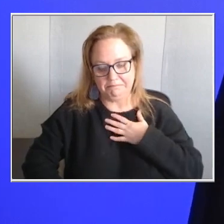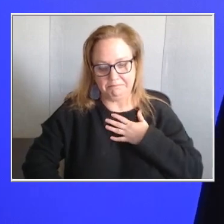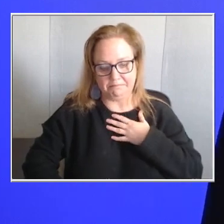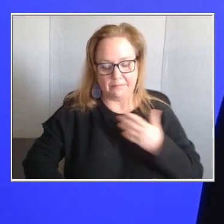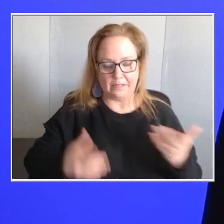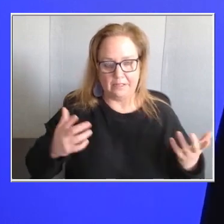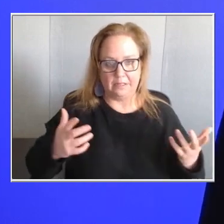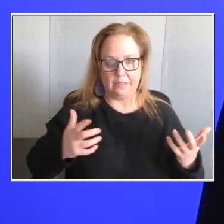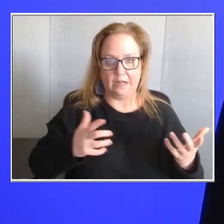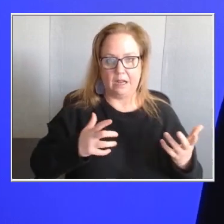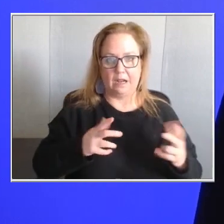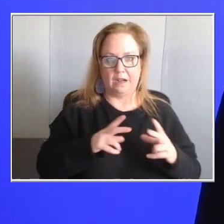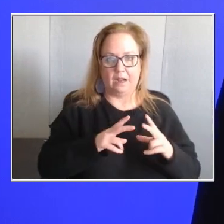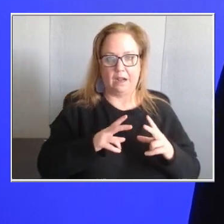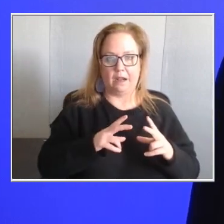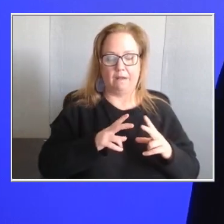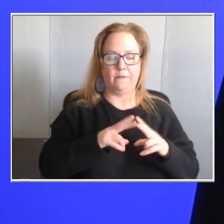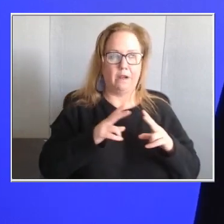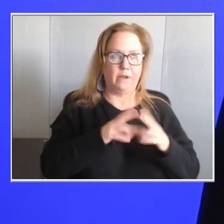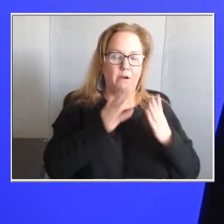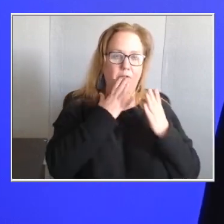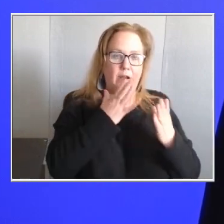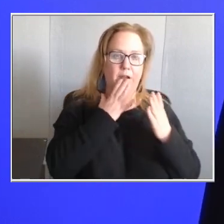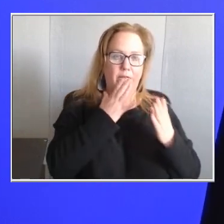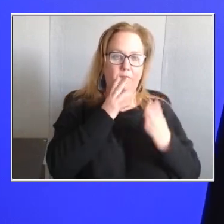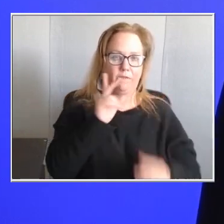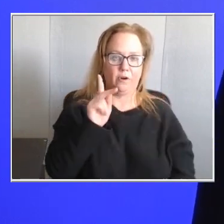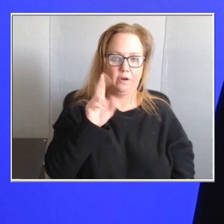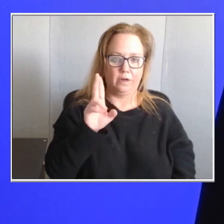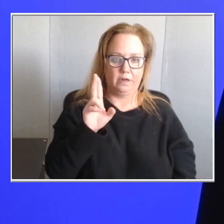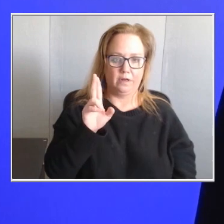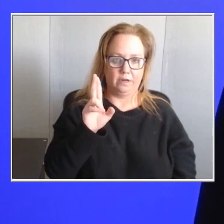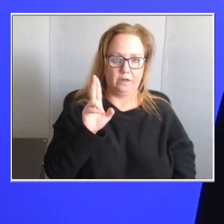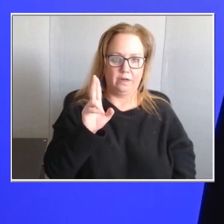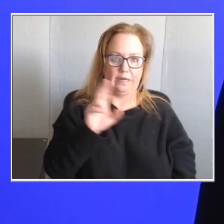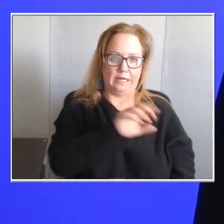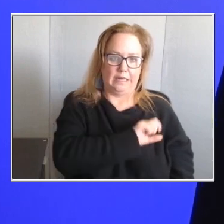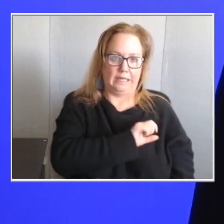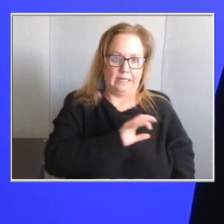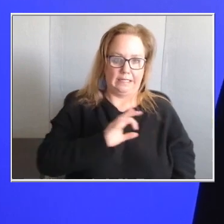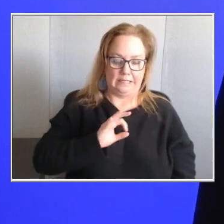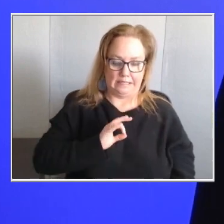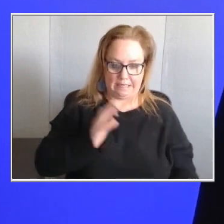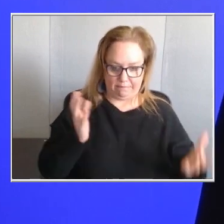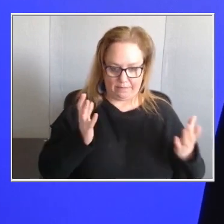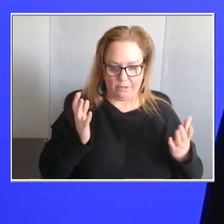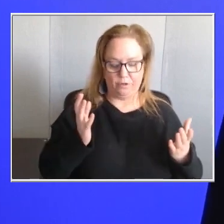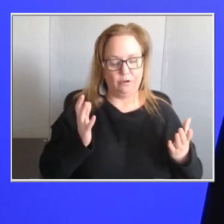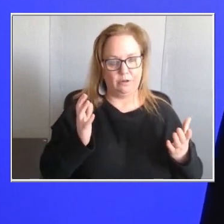am so grateful for KU and the staff here that